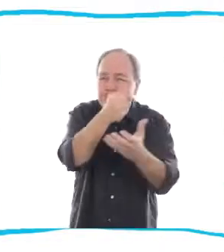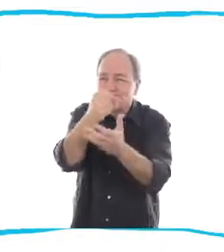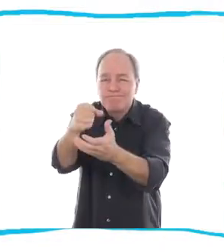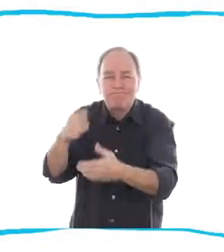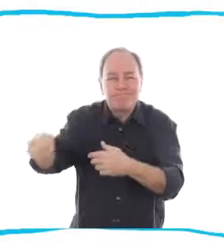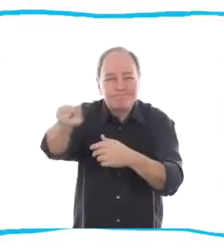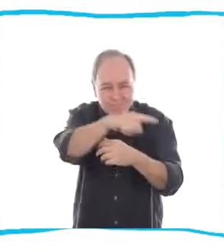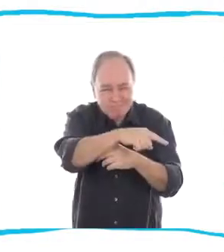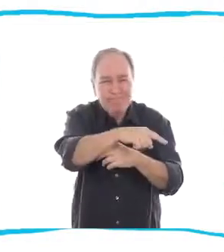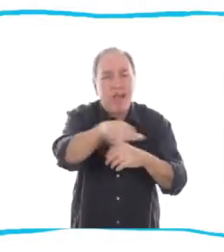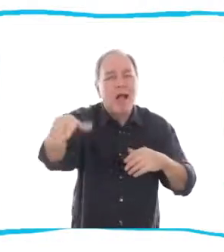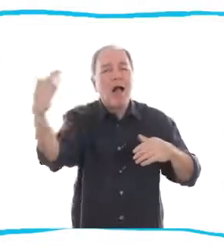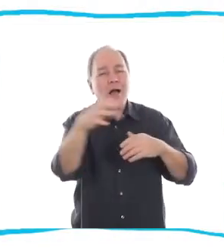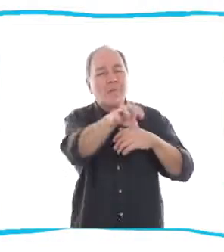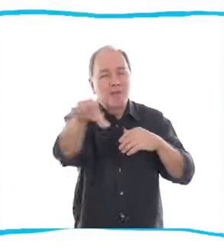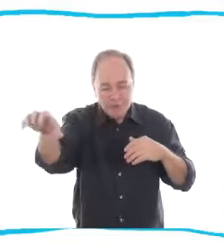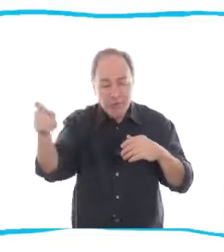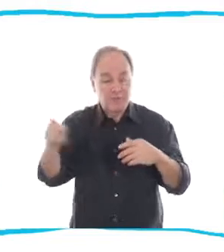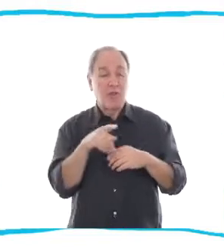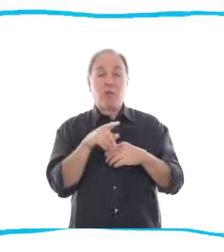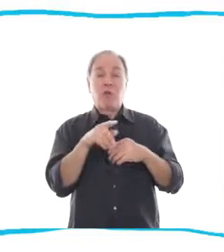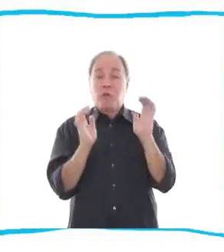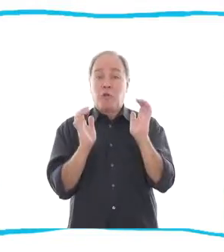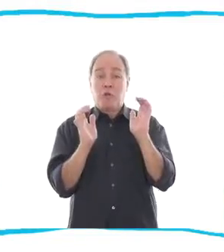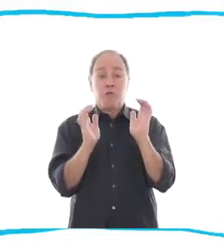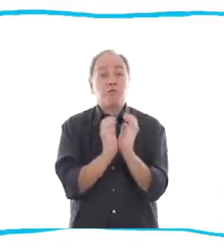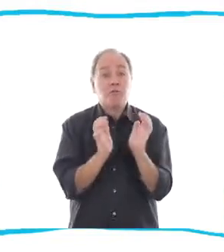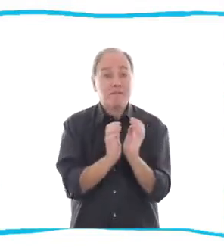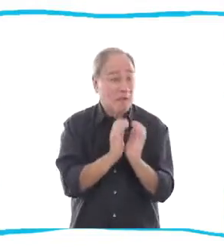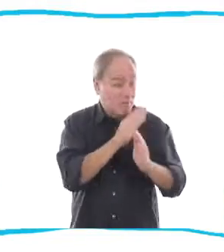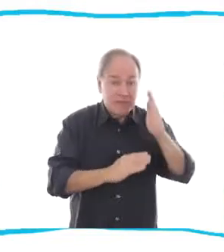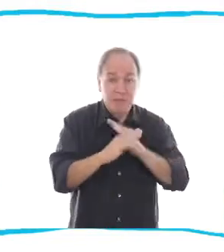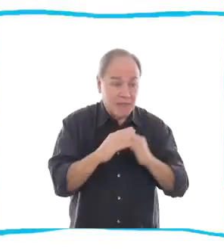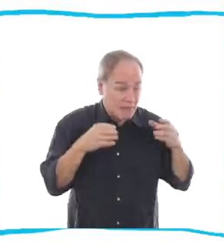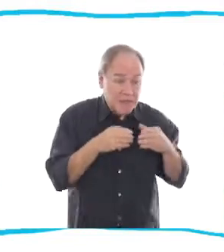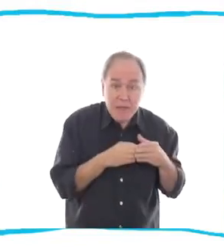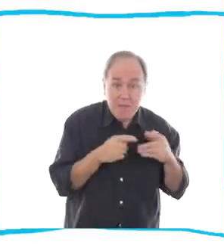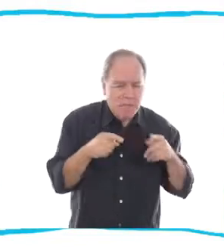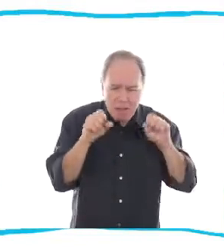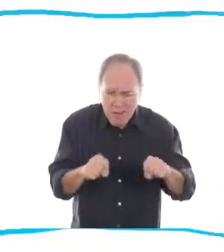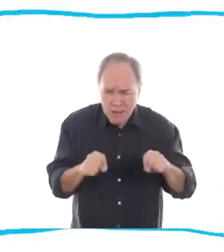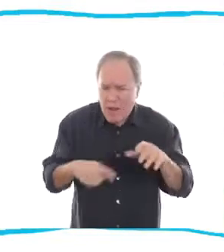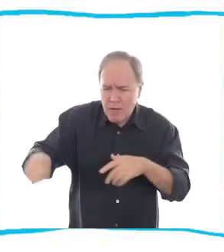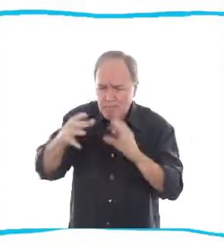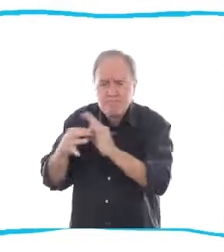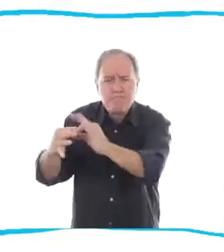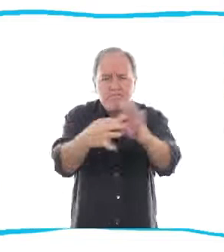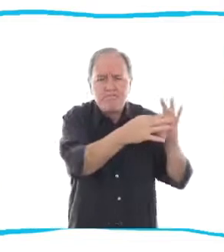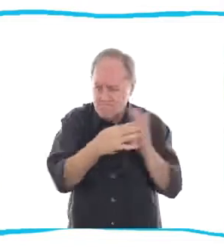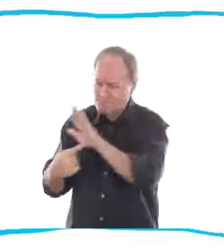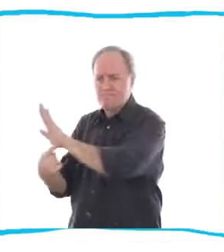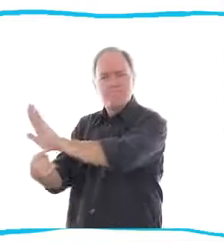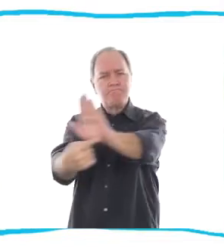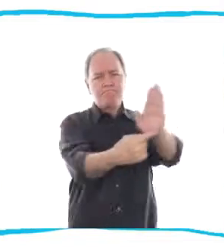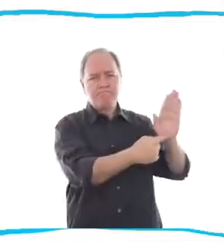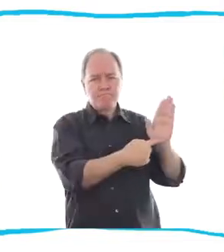Resource Mobilization colleagues, with the Division of Communication and the UNICEF Disability Team. Together, we can develop a